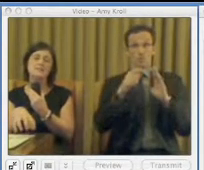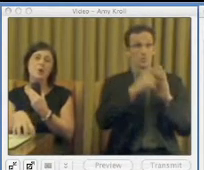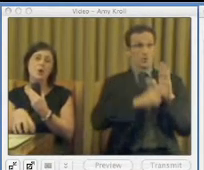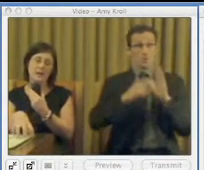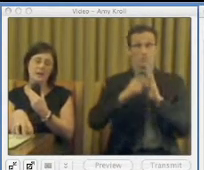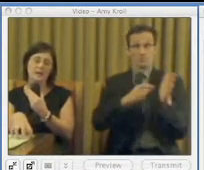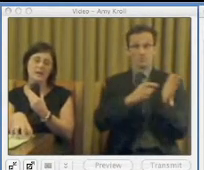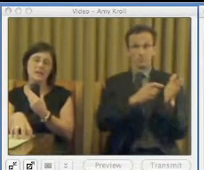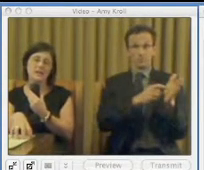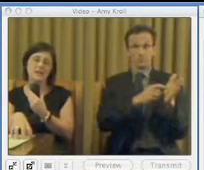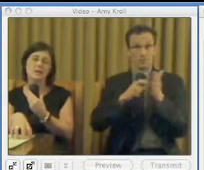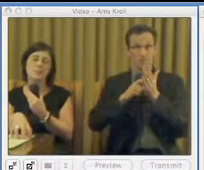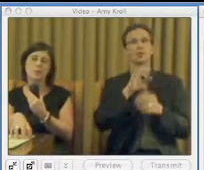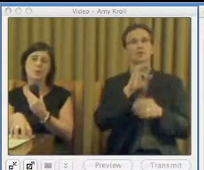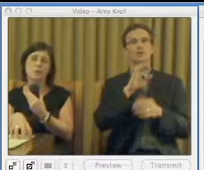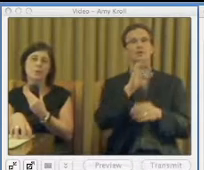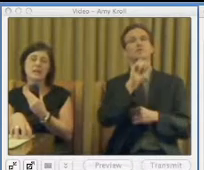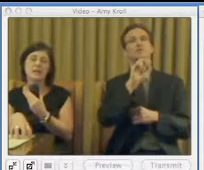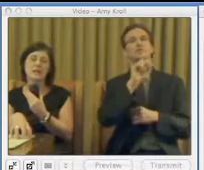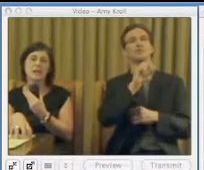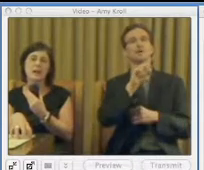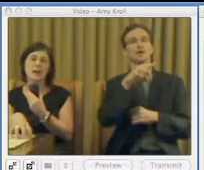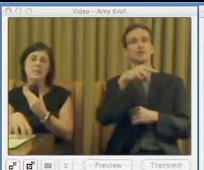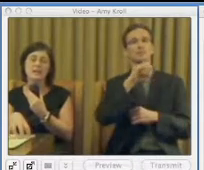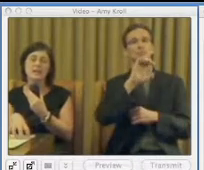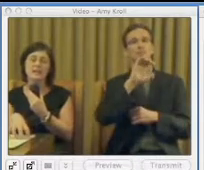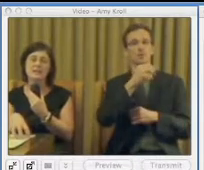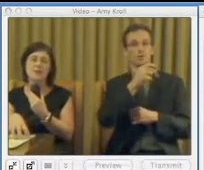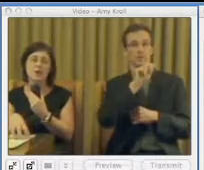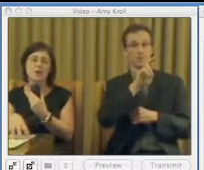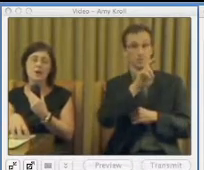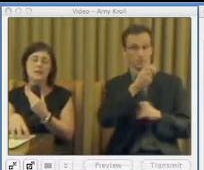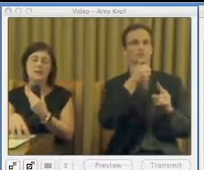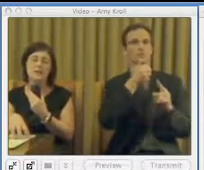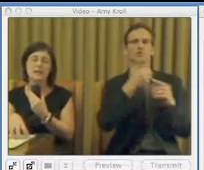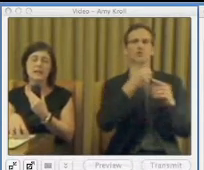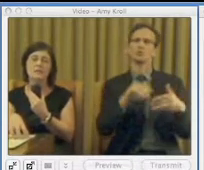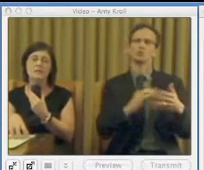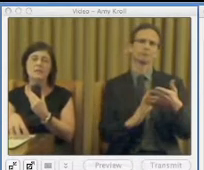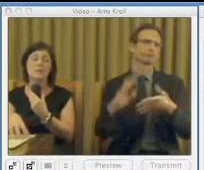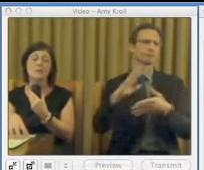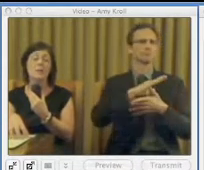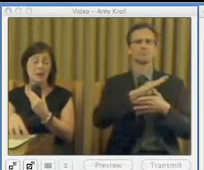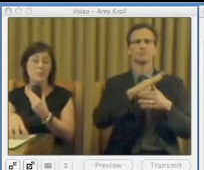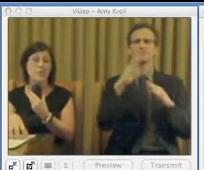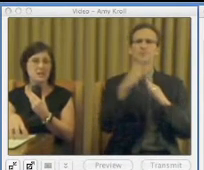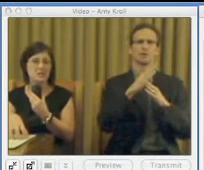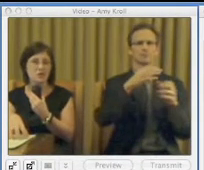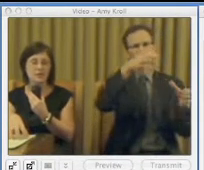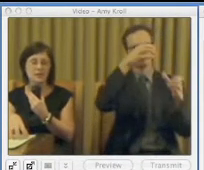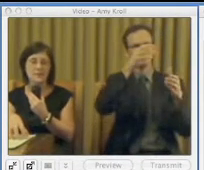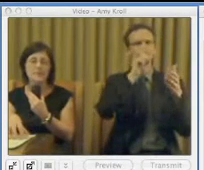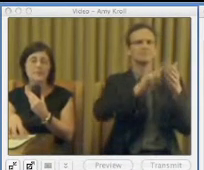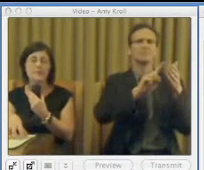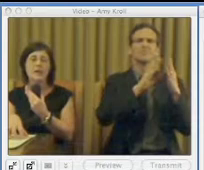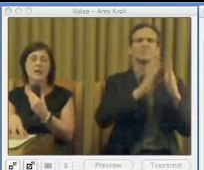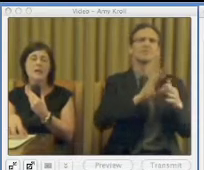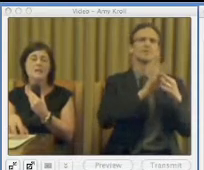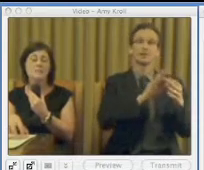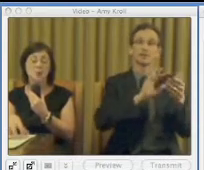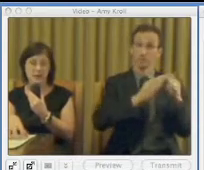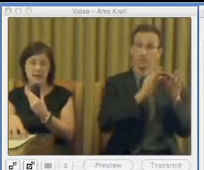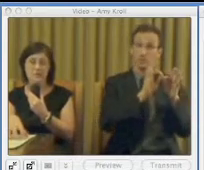that Franz Pochacker is someone who is really a leading scholar in talking about